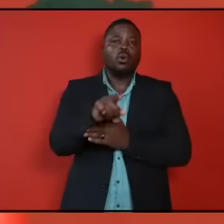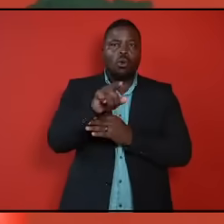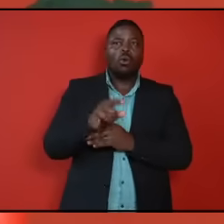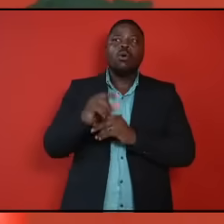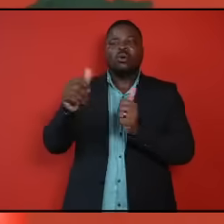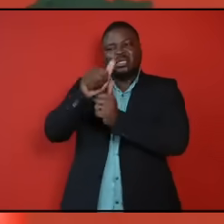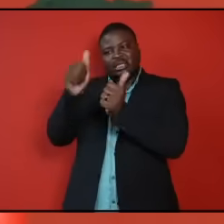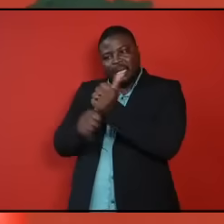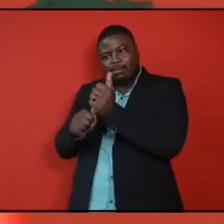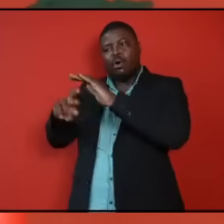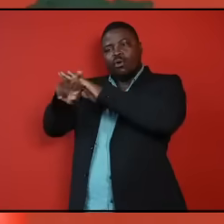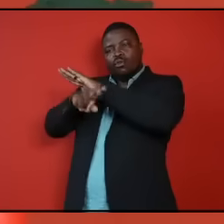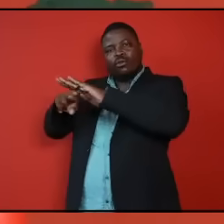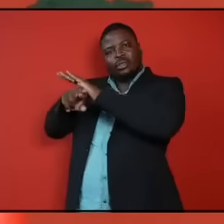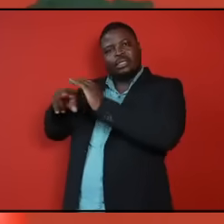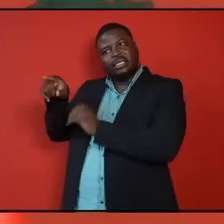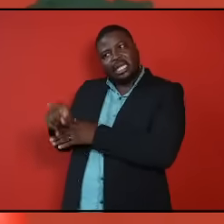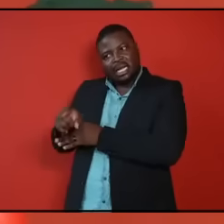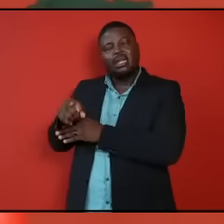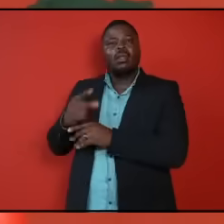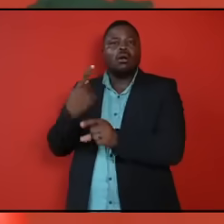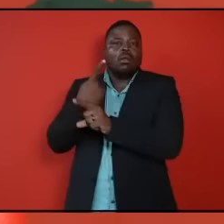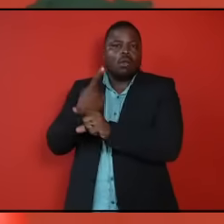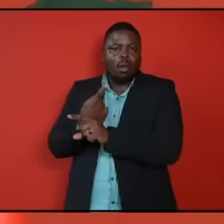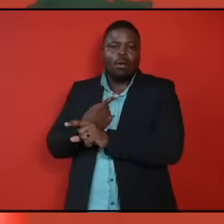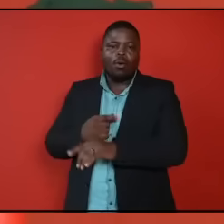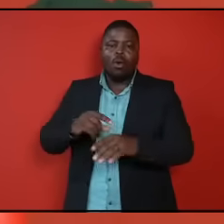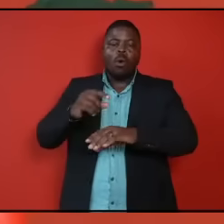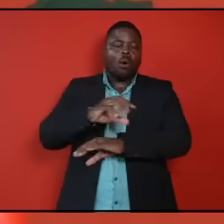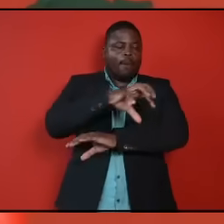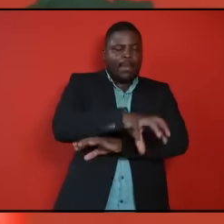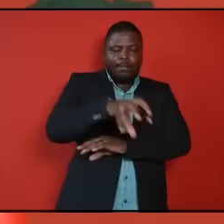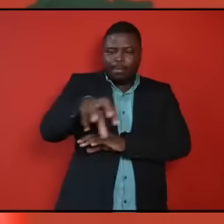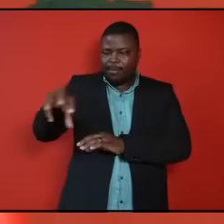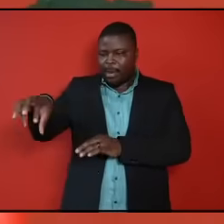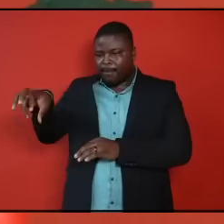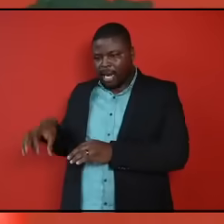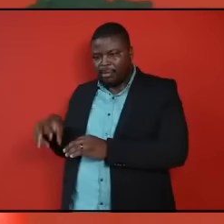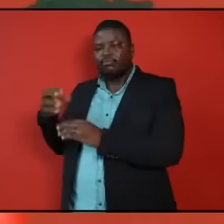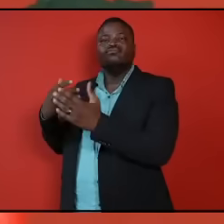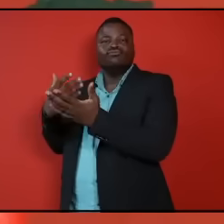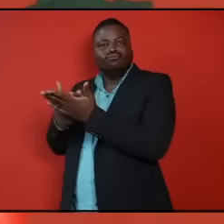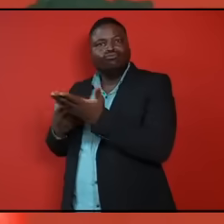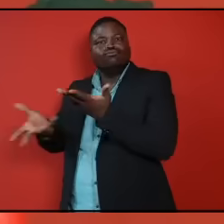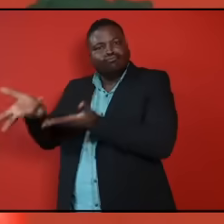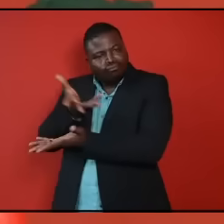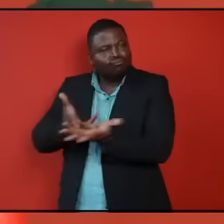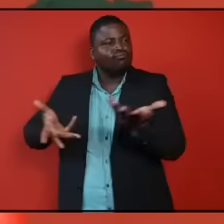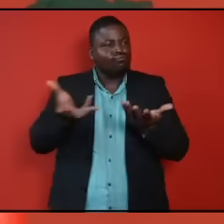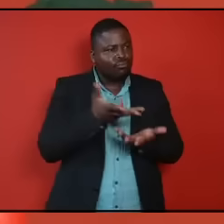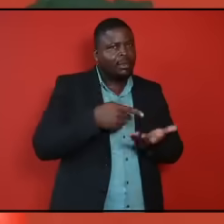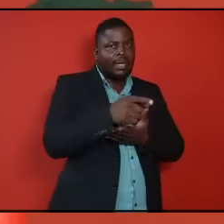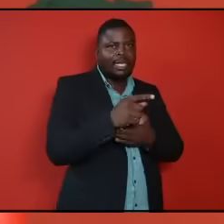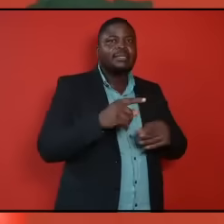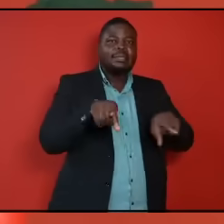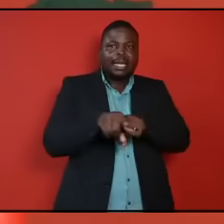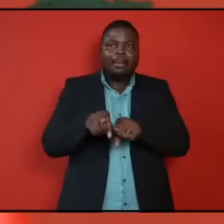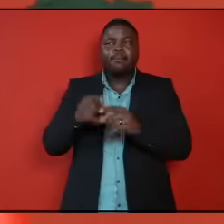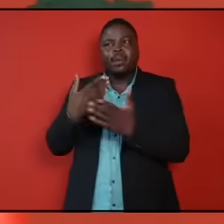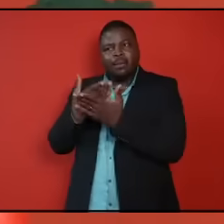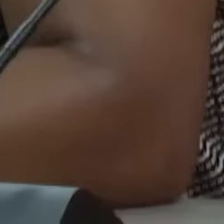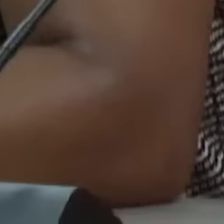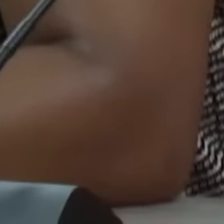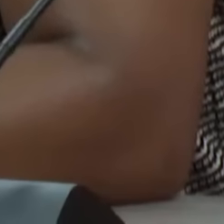structures, ensure regular branch activity, verify grassroots electoral machinery, and rebuild direct engagement